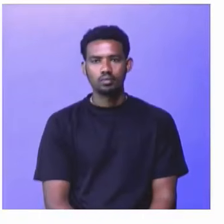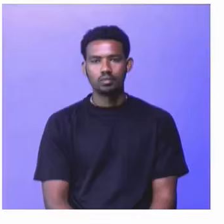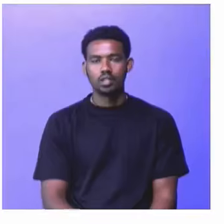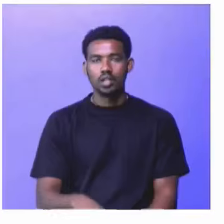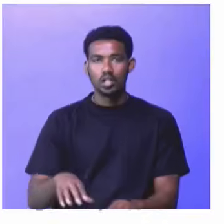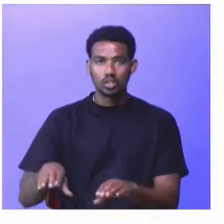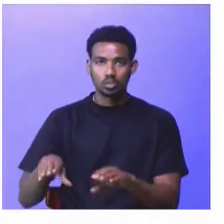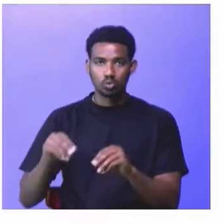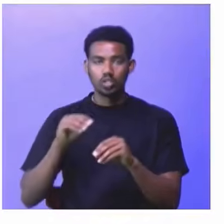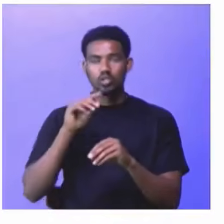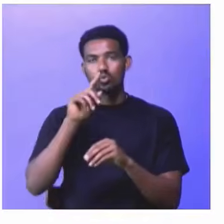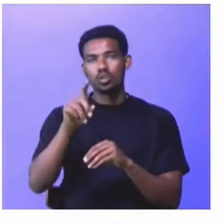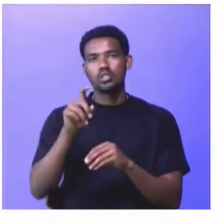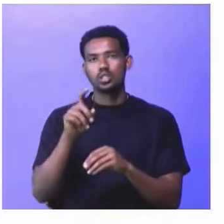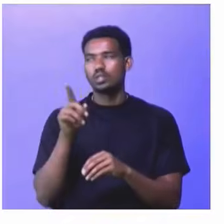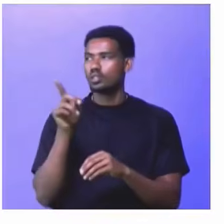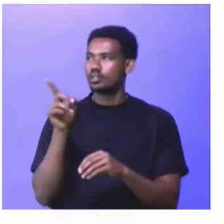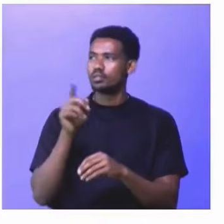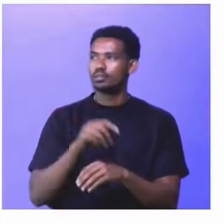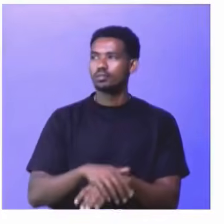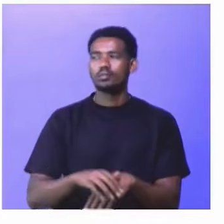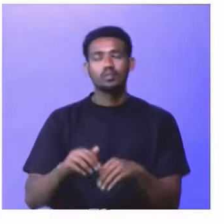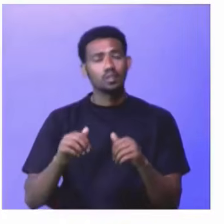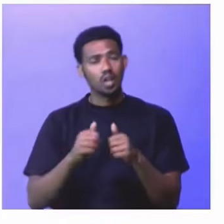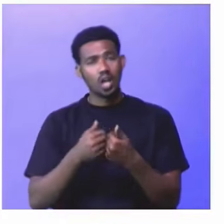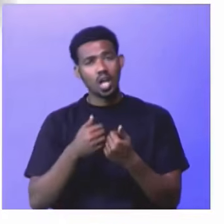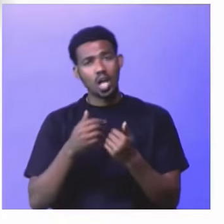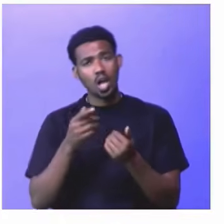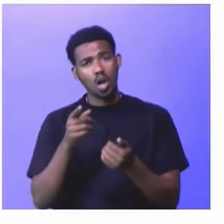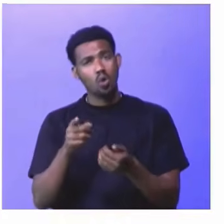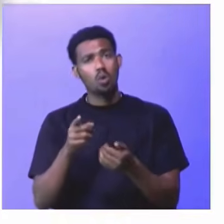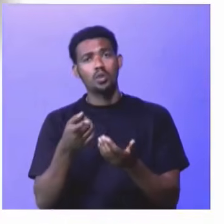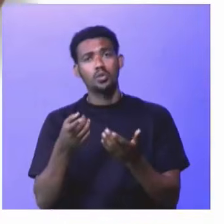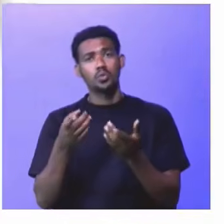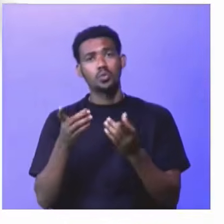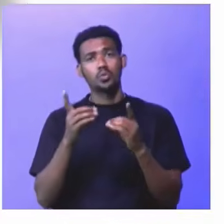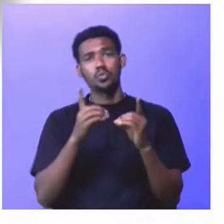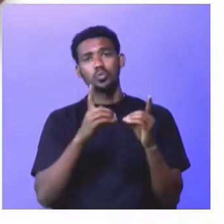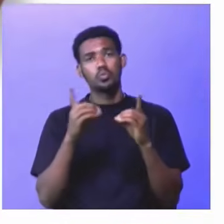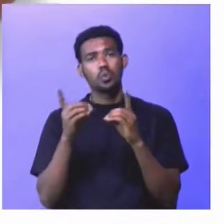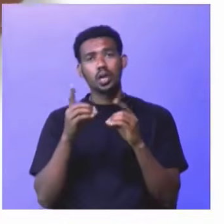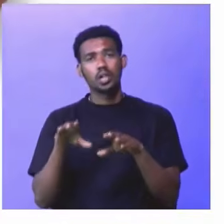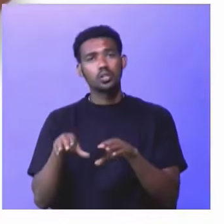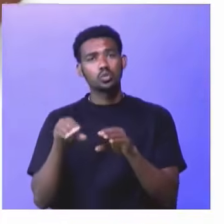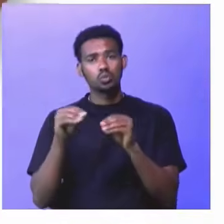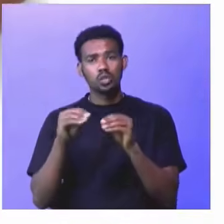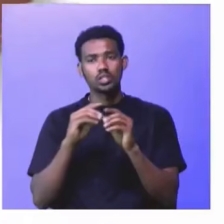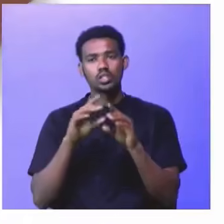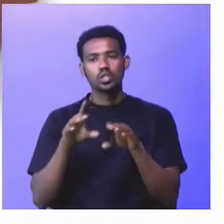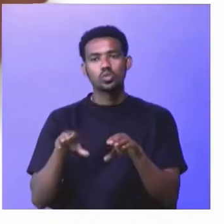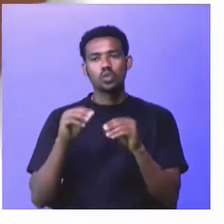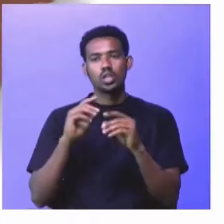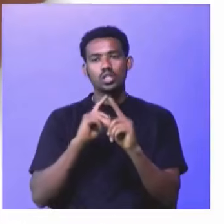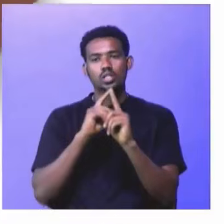Students, question mark here. How are you doing, students? The students will reply.